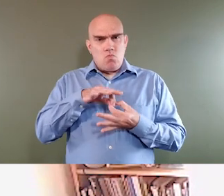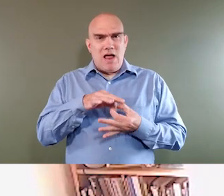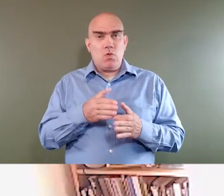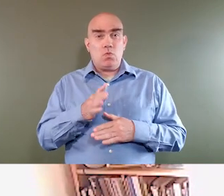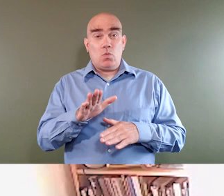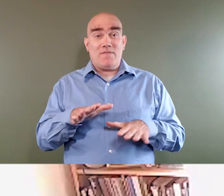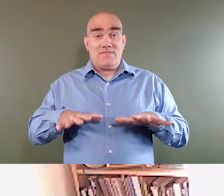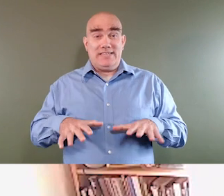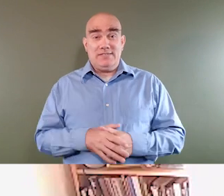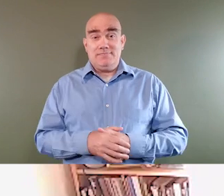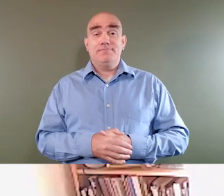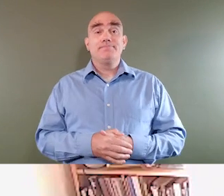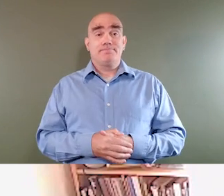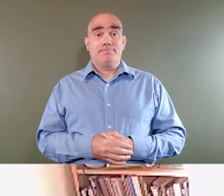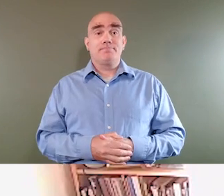feet.